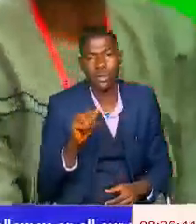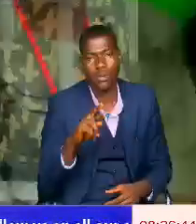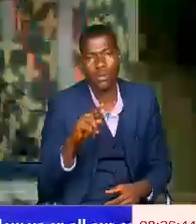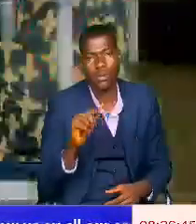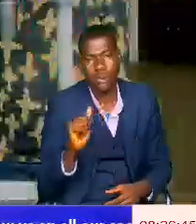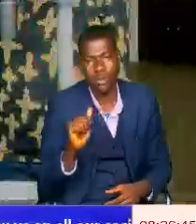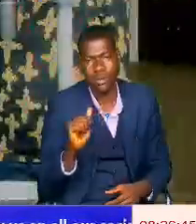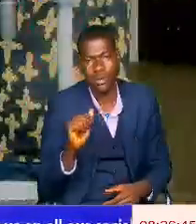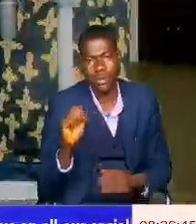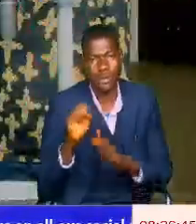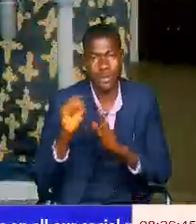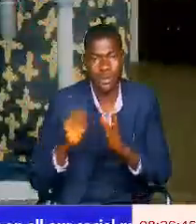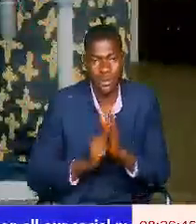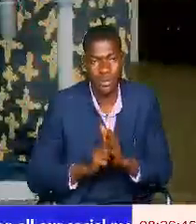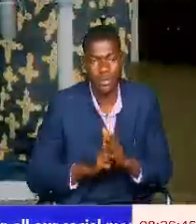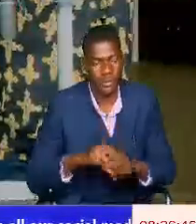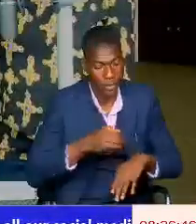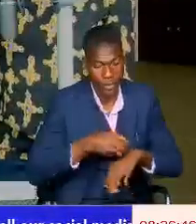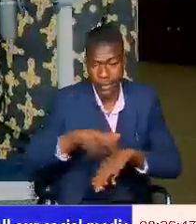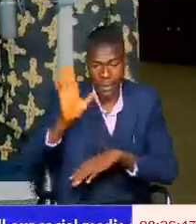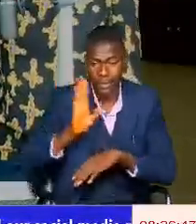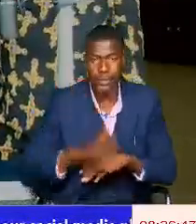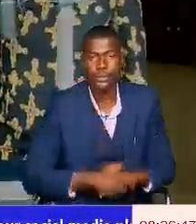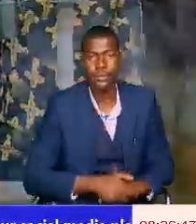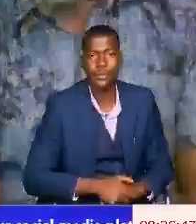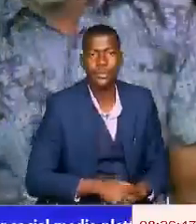now. Transfer. Now.